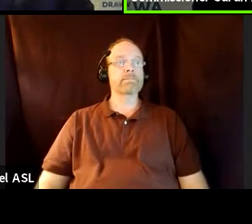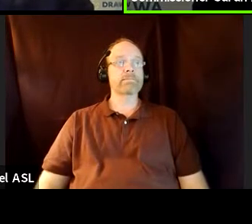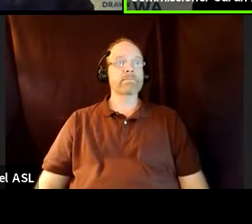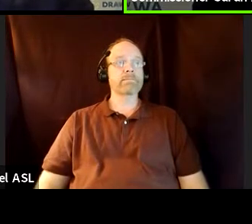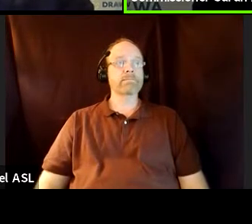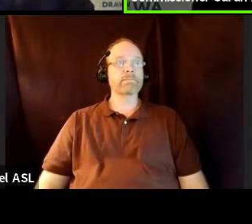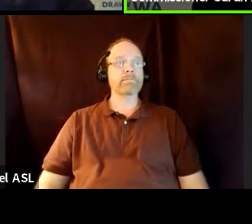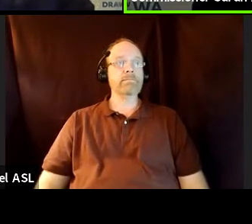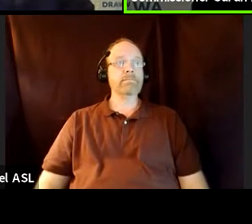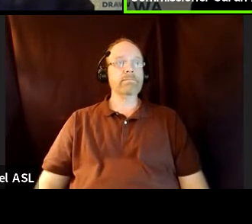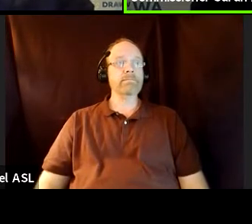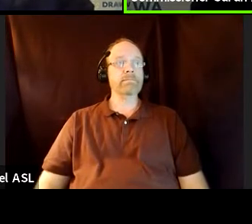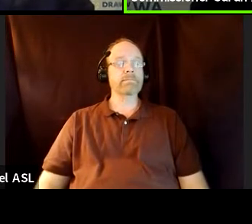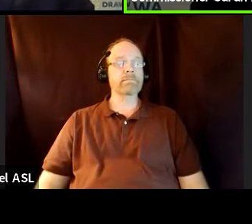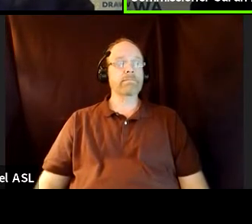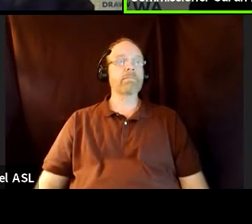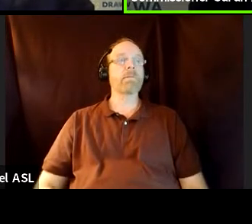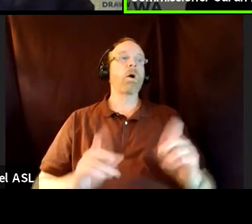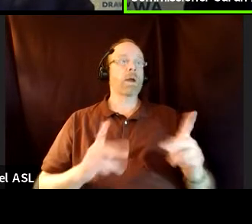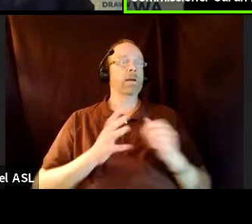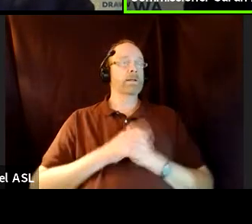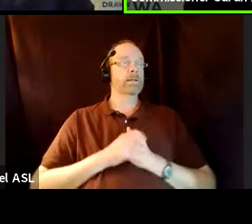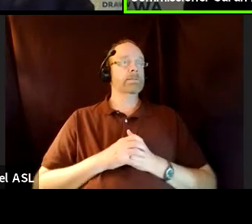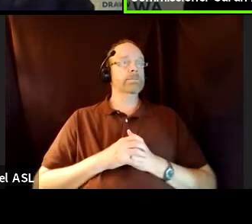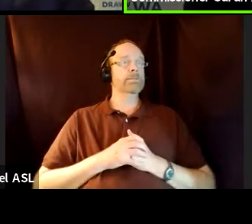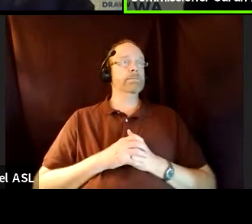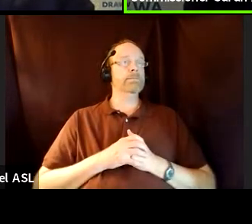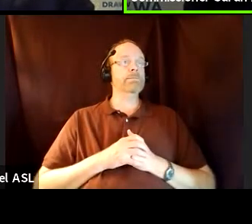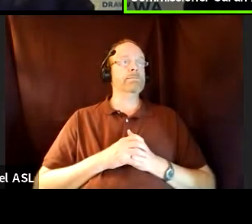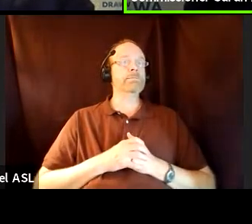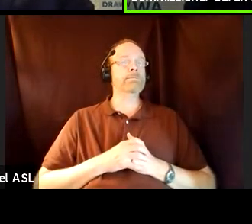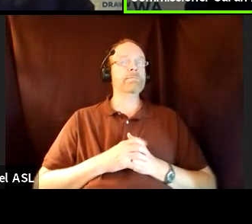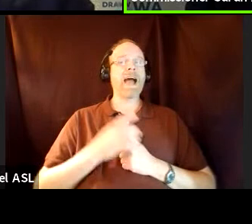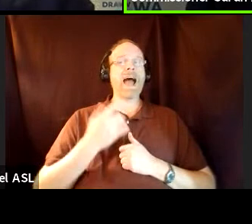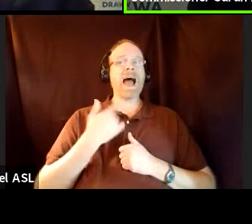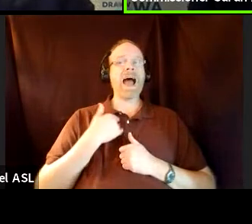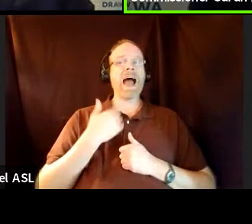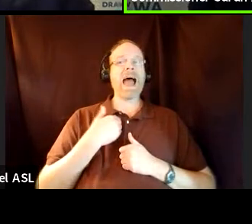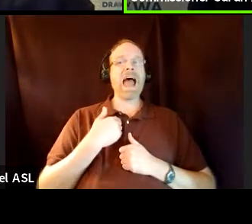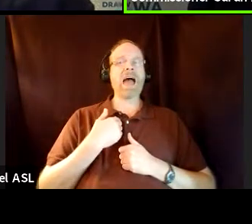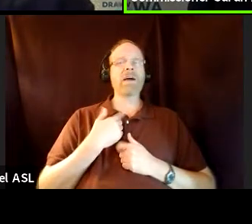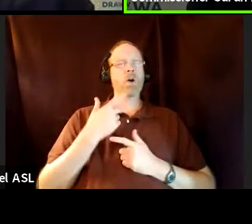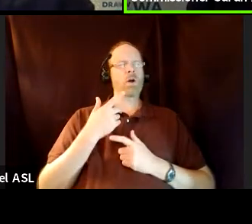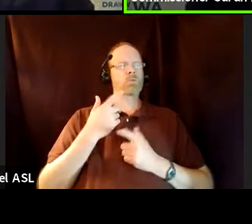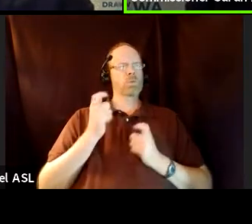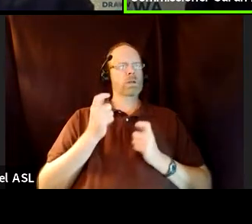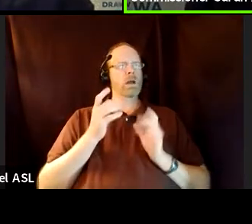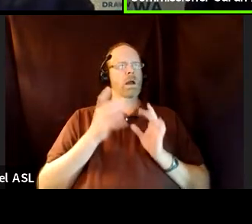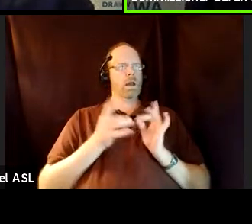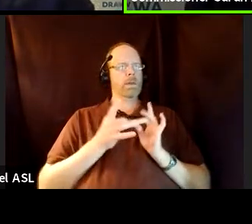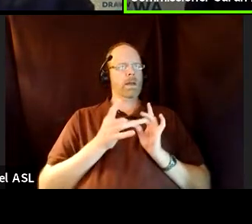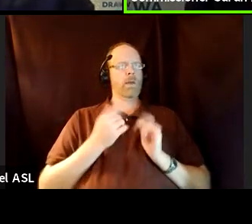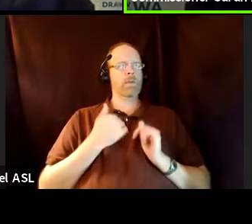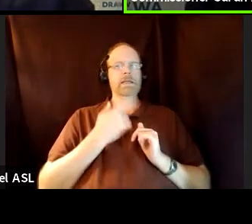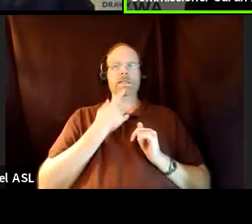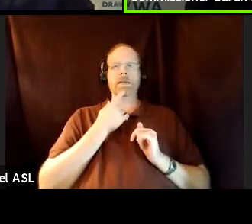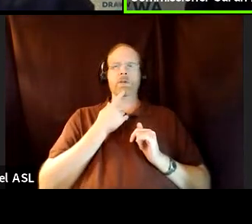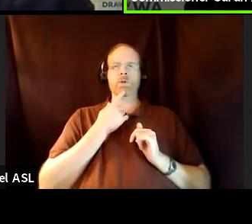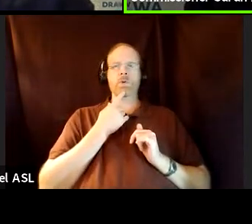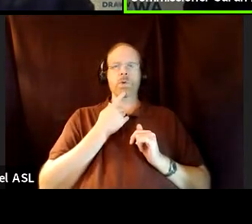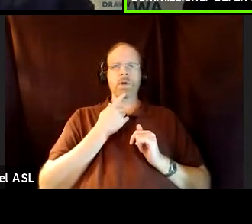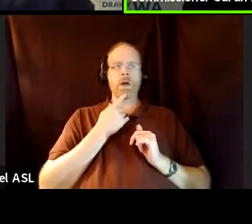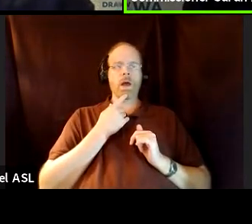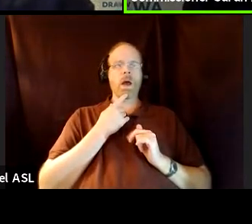Okay. All right, so I have just a quick comment that I would make to Ms.